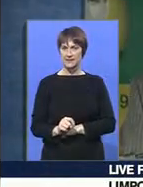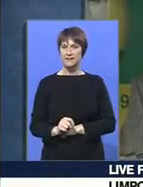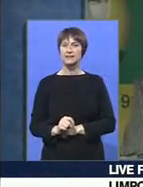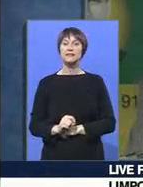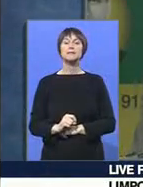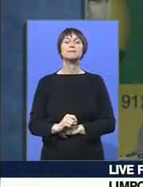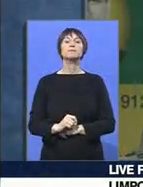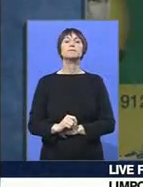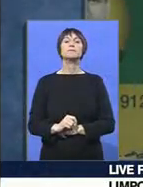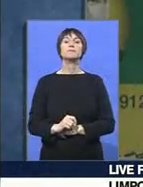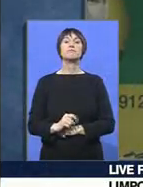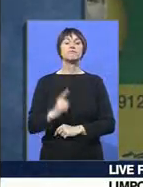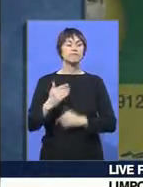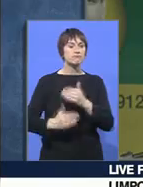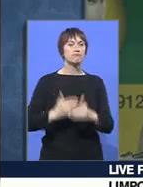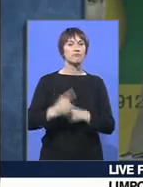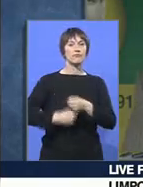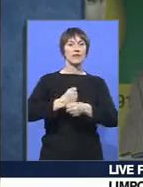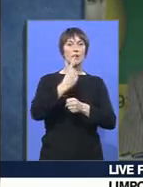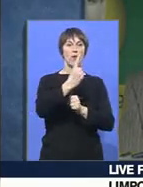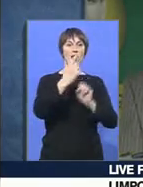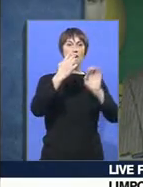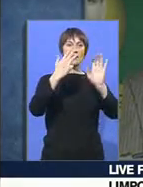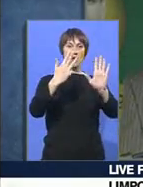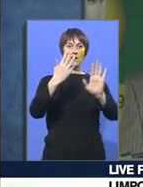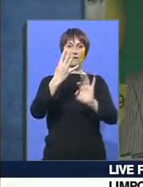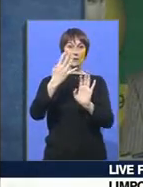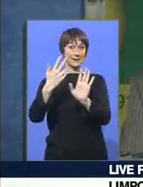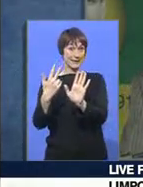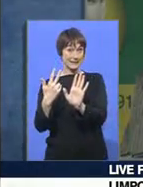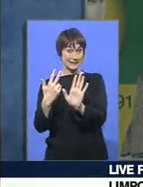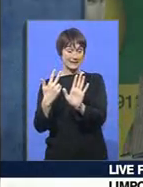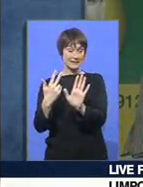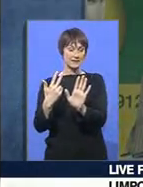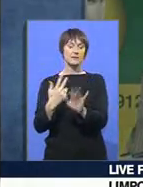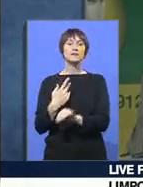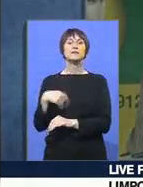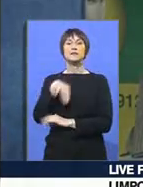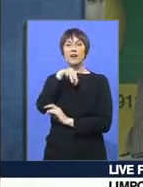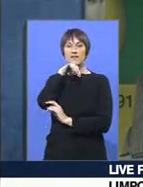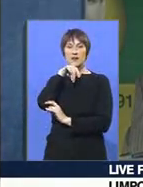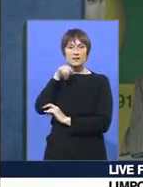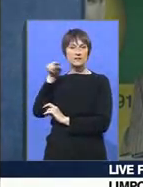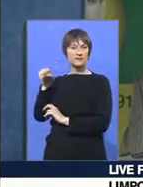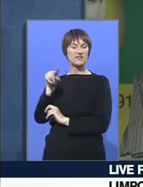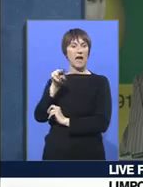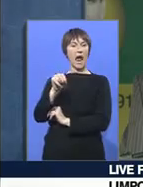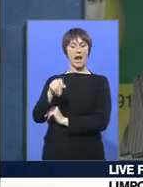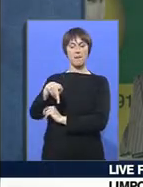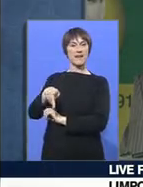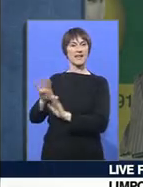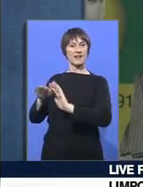After the 1948 election victory of the Afrikaner-dominated National Party,